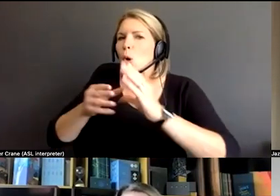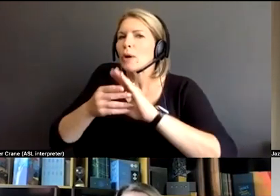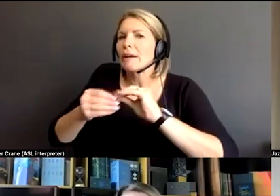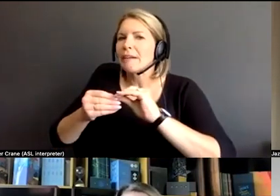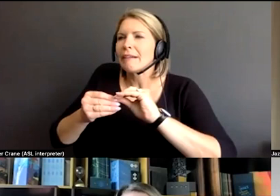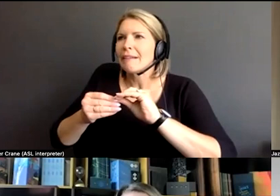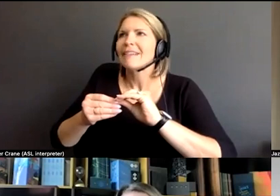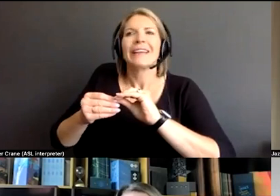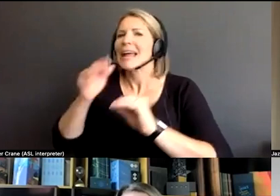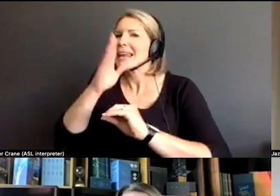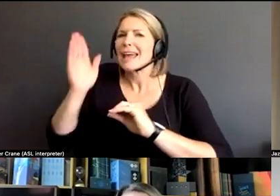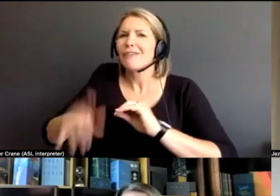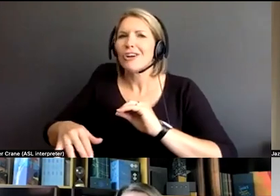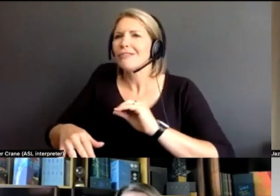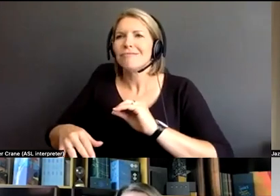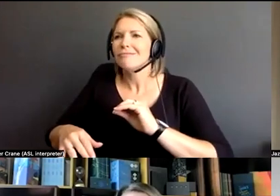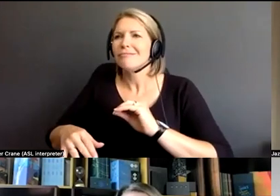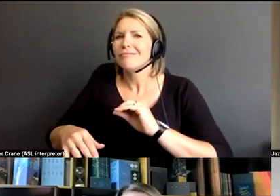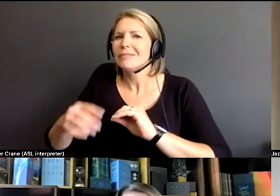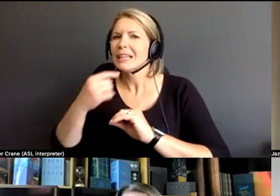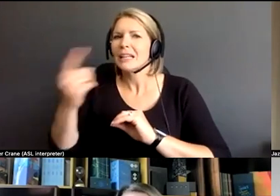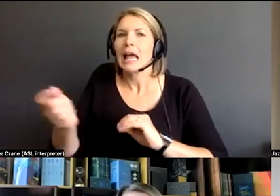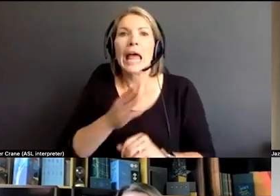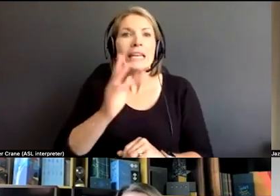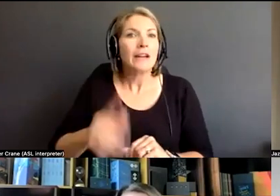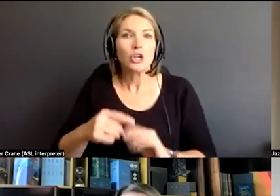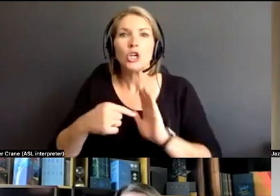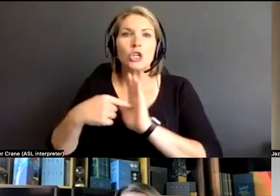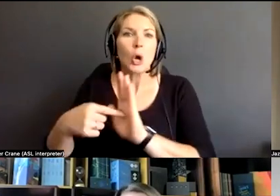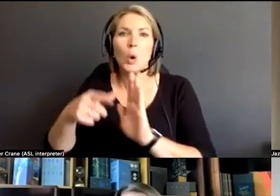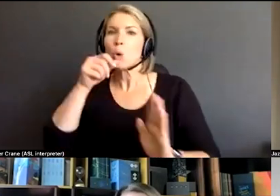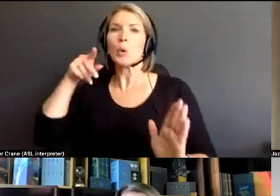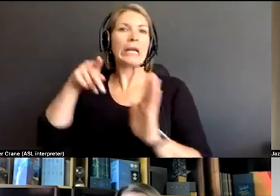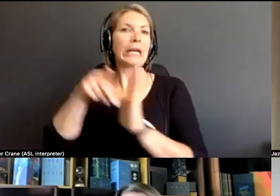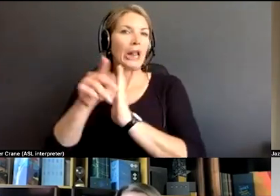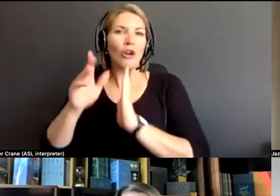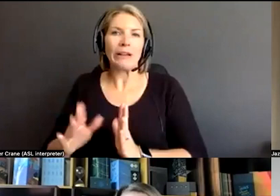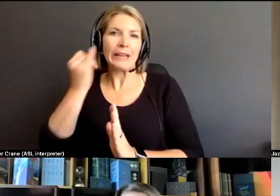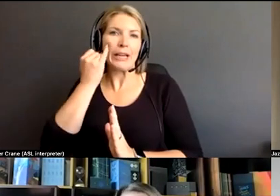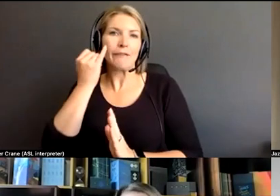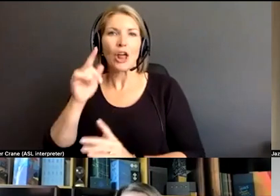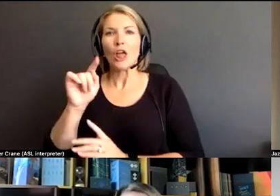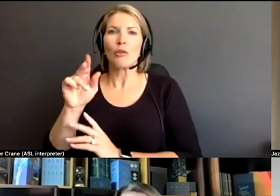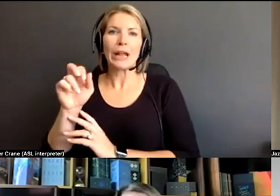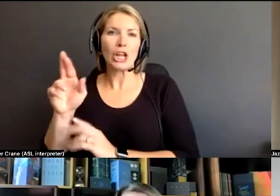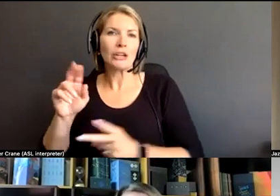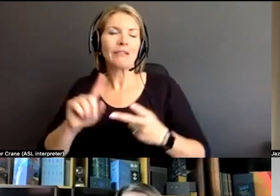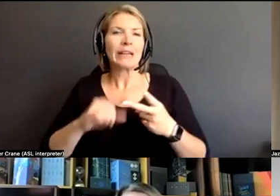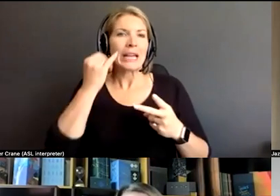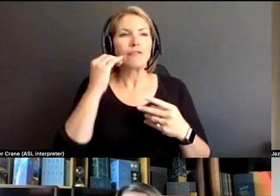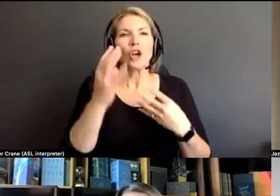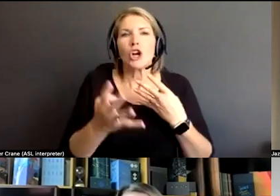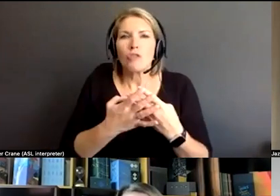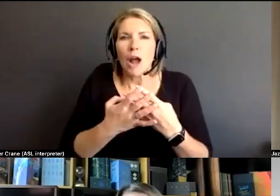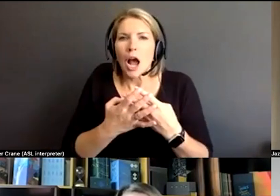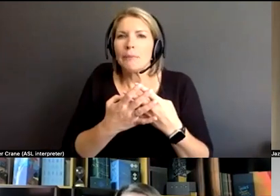So, never show who the killer is in a thriller. Never show who the criminal is in a crime thriller. That, you know,